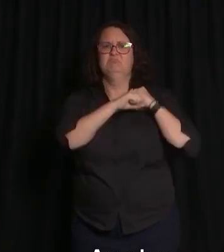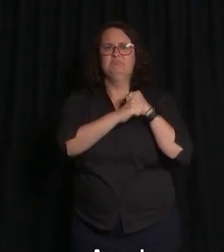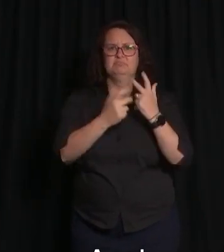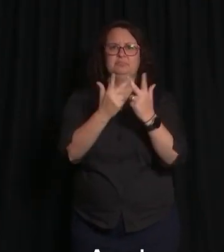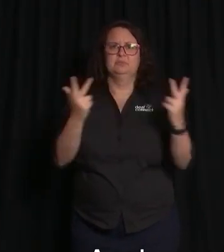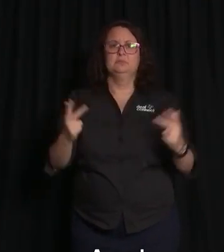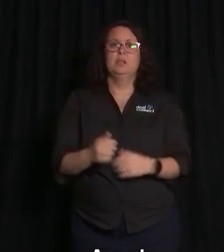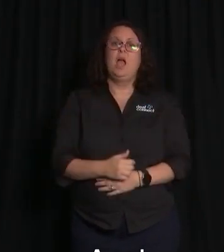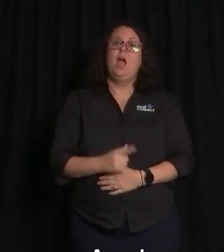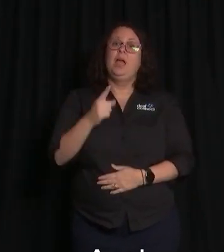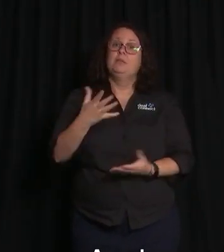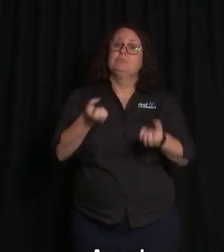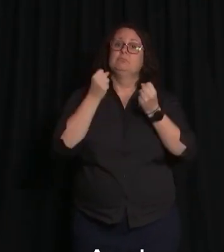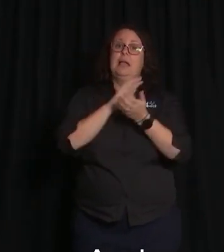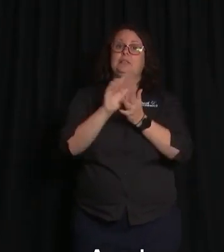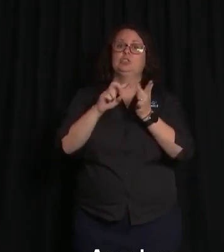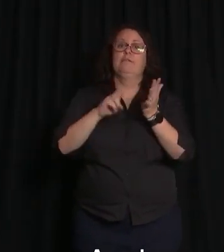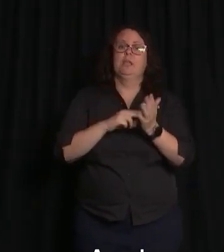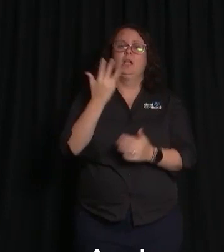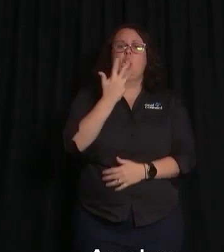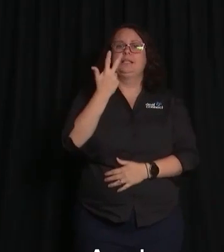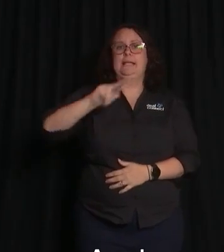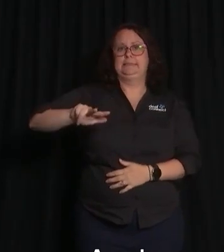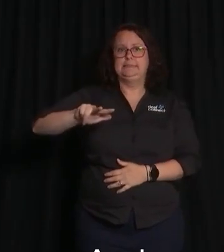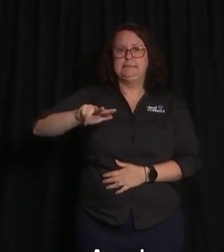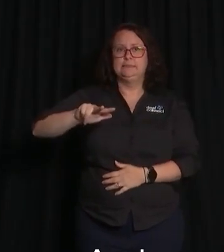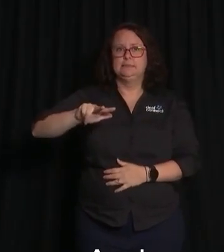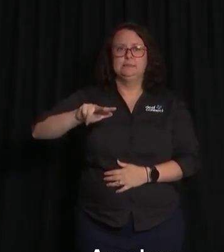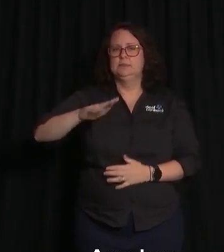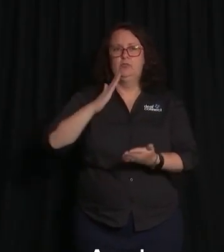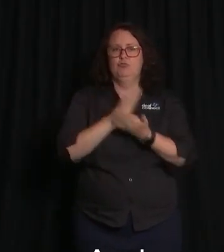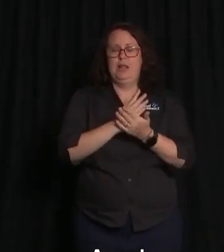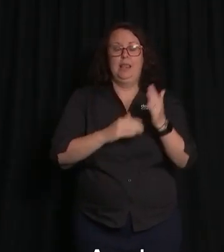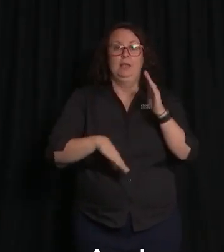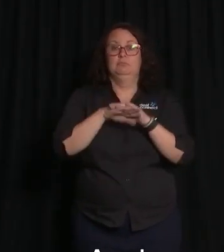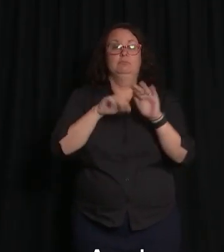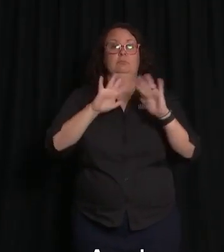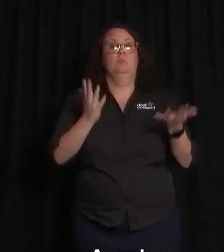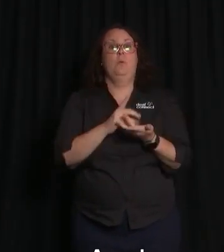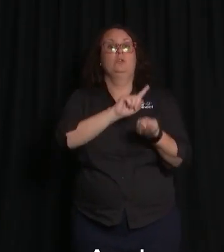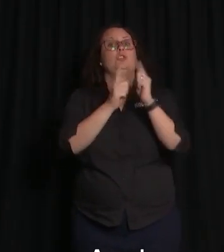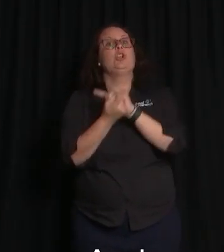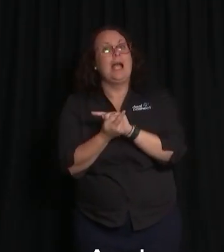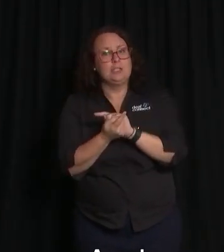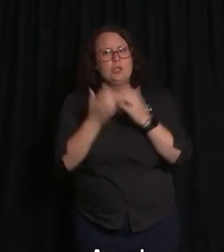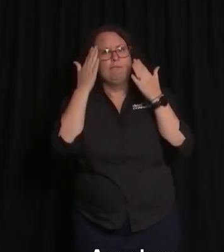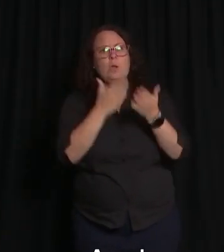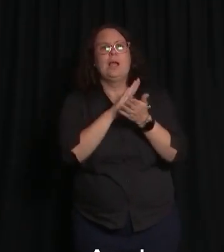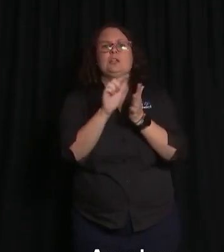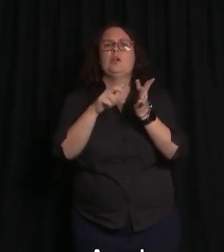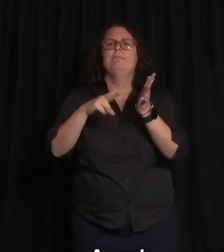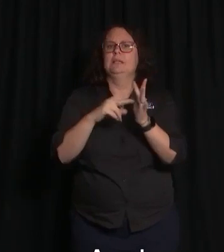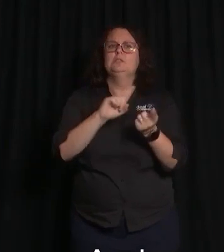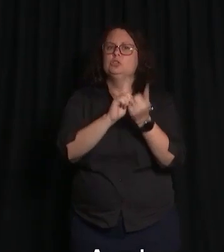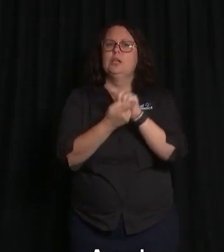positive in the 1980s, the HIV epidemic has changed more than any of us could ever have imagined. And in this country, we are on the